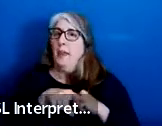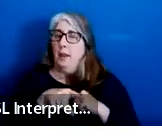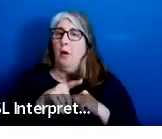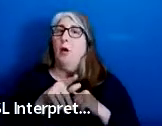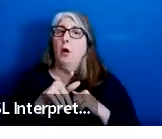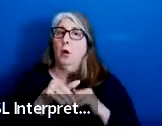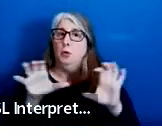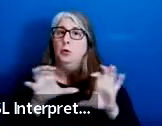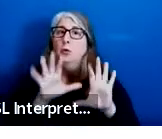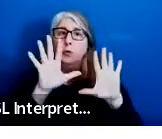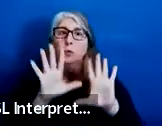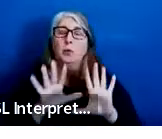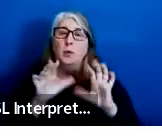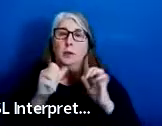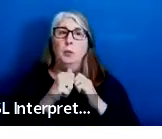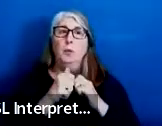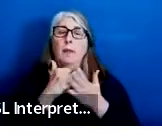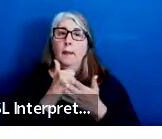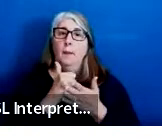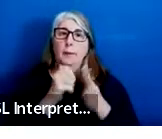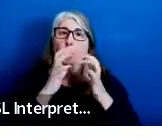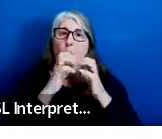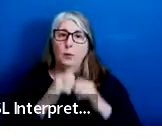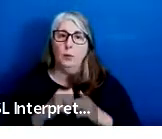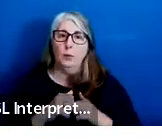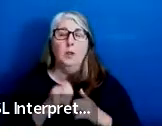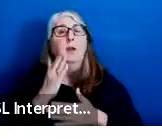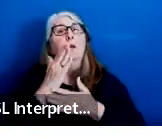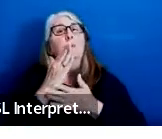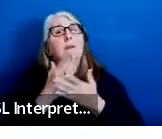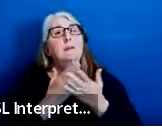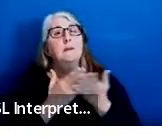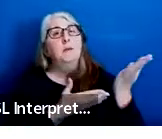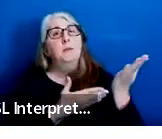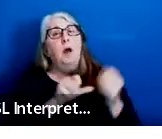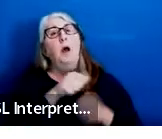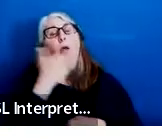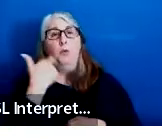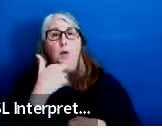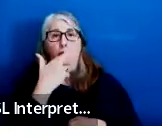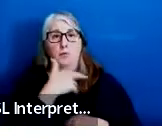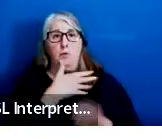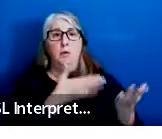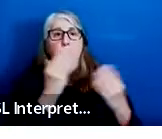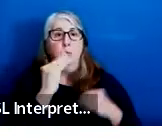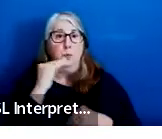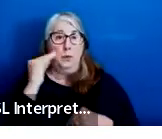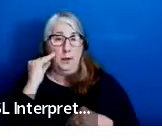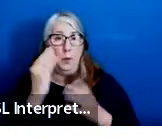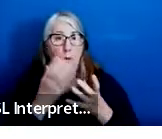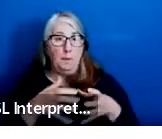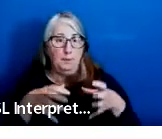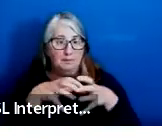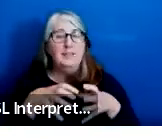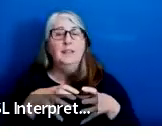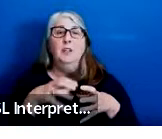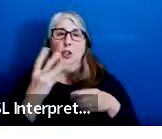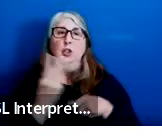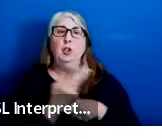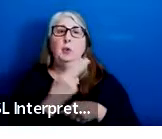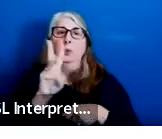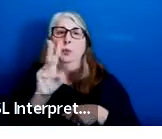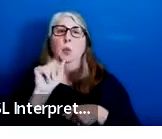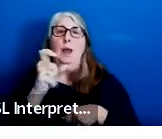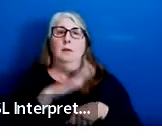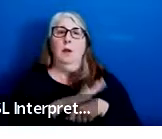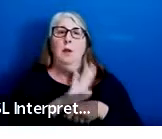and recycling efforts. But there are still some carry-out facilities that use waxed coatings on their papers.